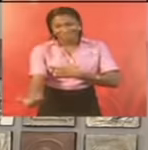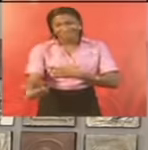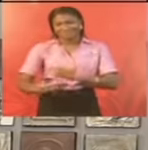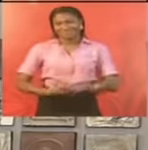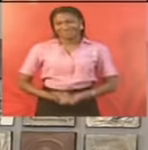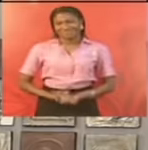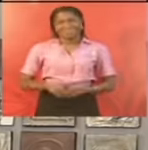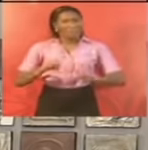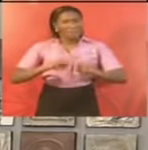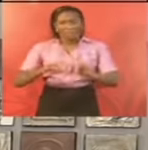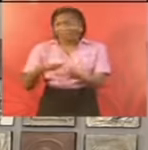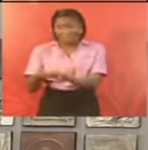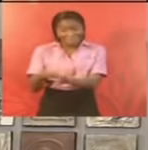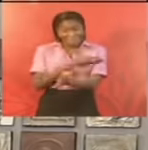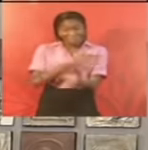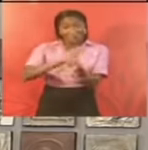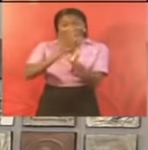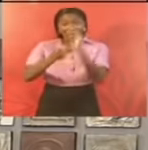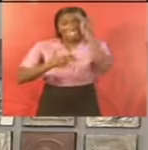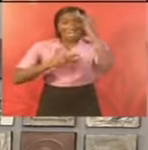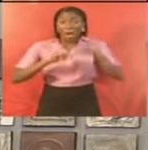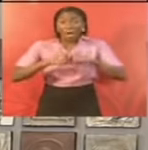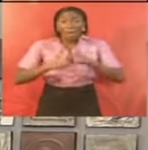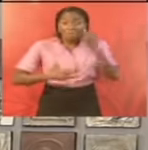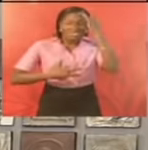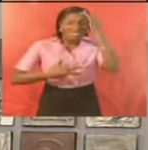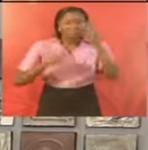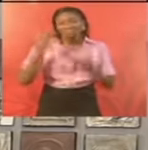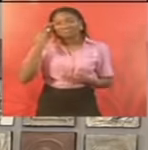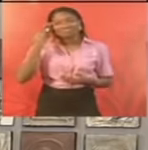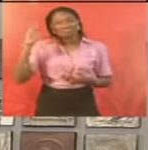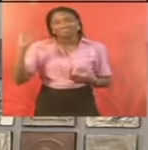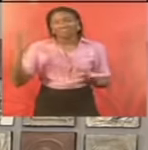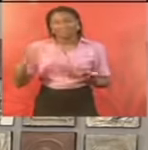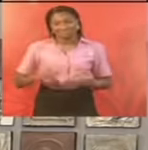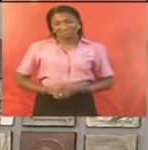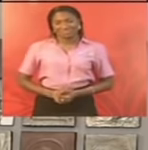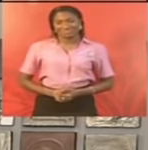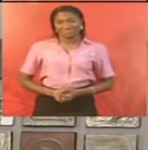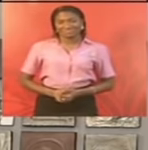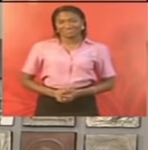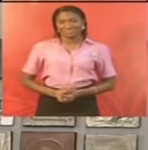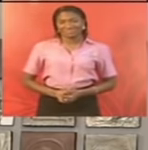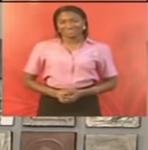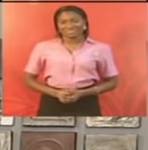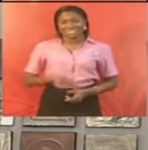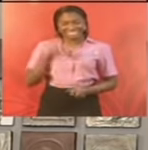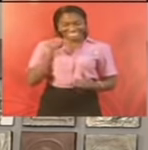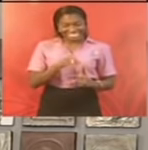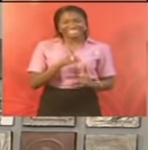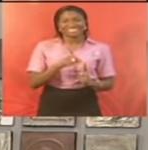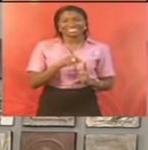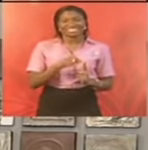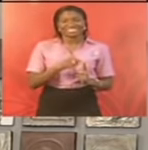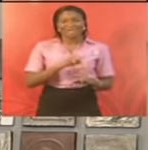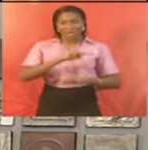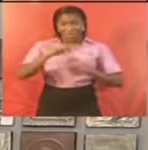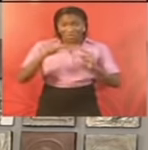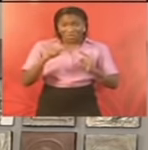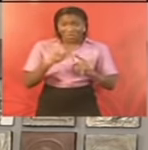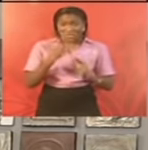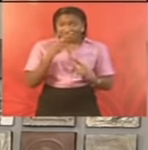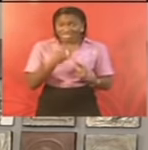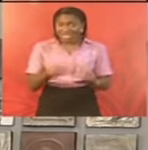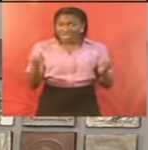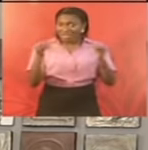infection. We have pinpointed case 139 come forward as phase 2. That's where we start off phase 2 from, when we see